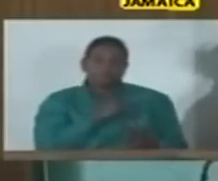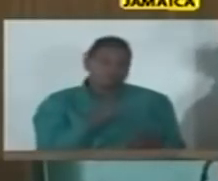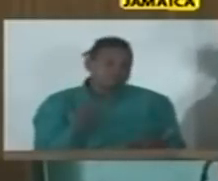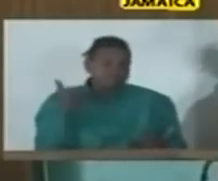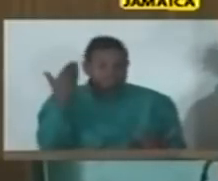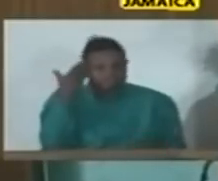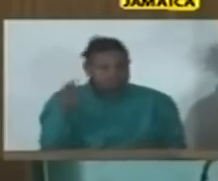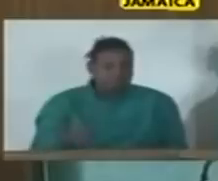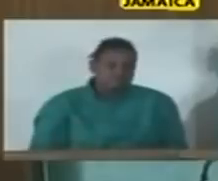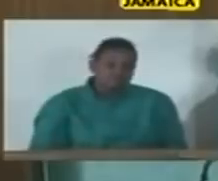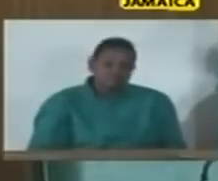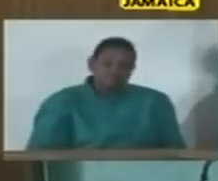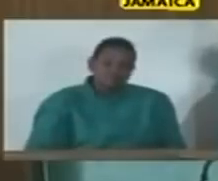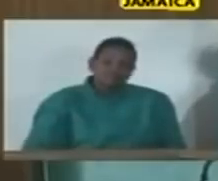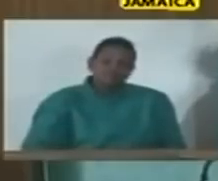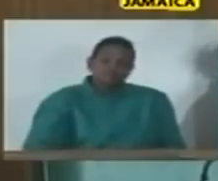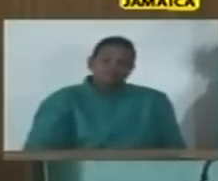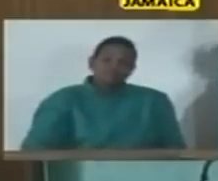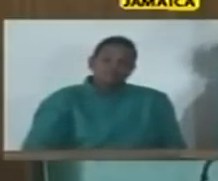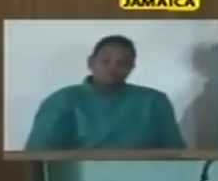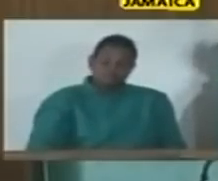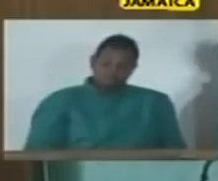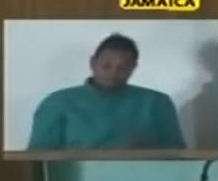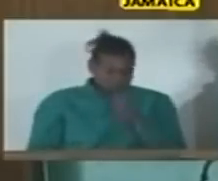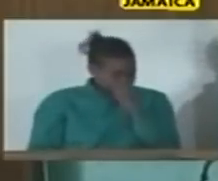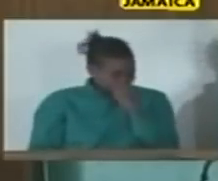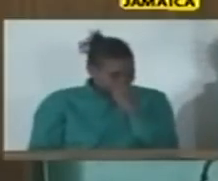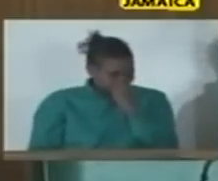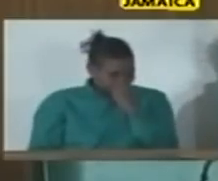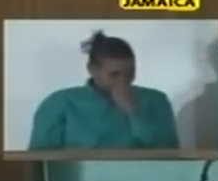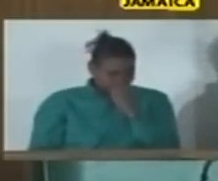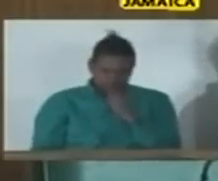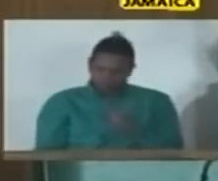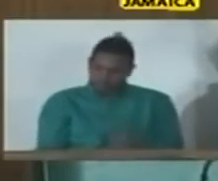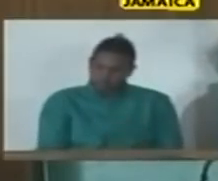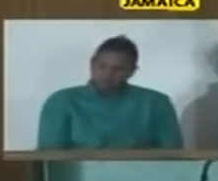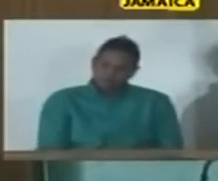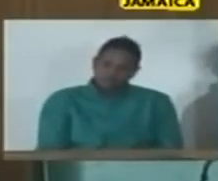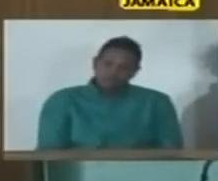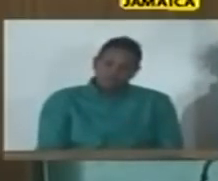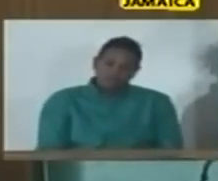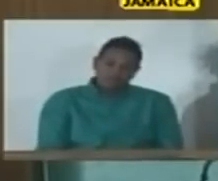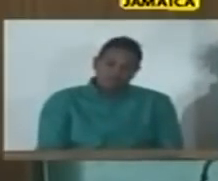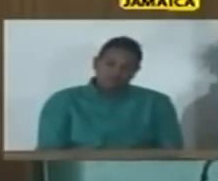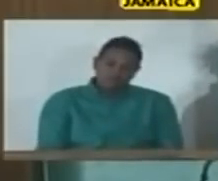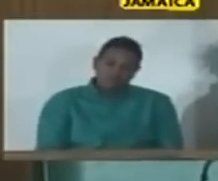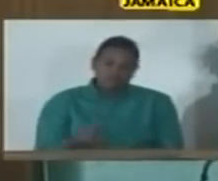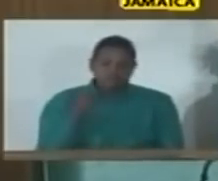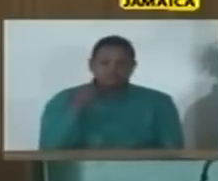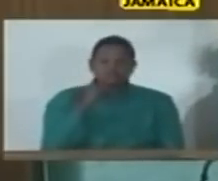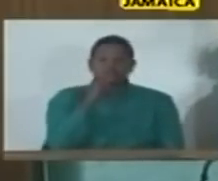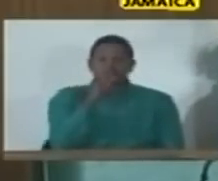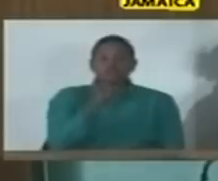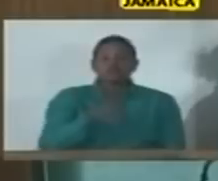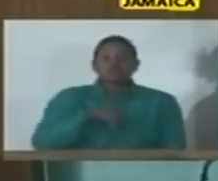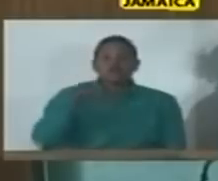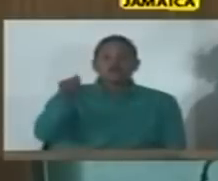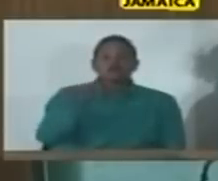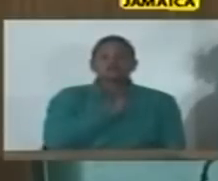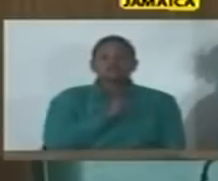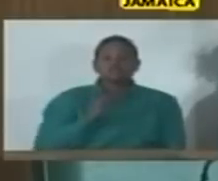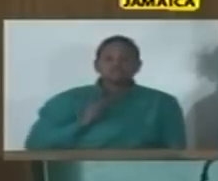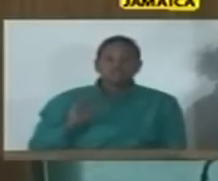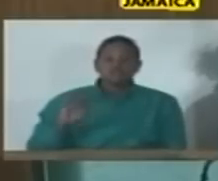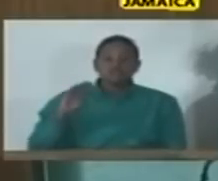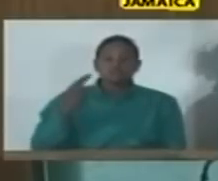aspect. But if it is not, then I ask Senator Brian